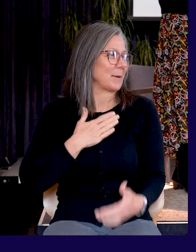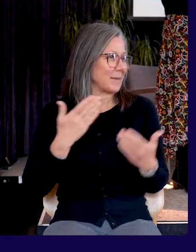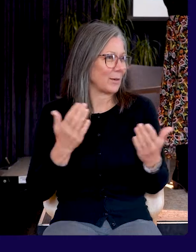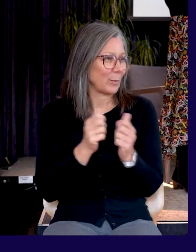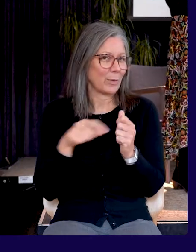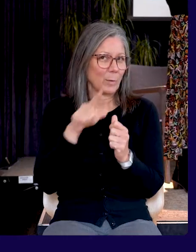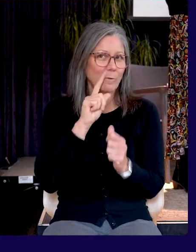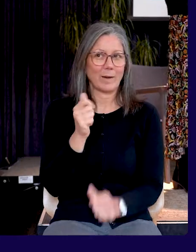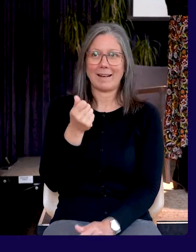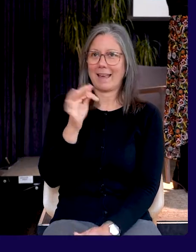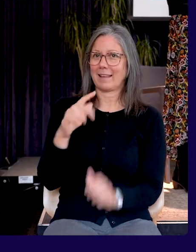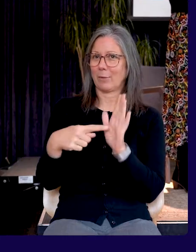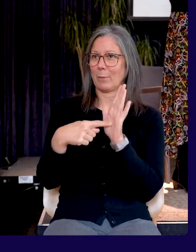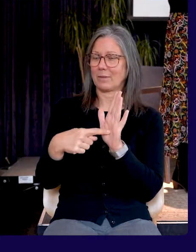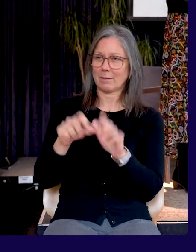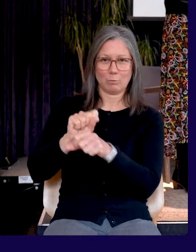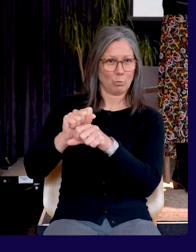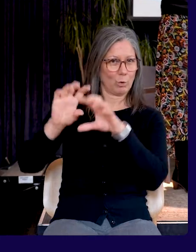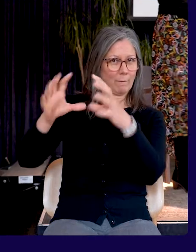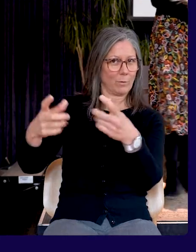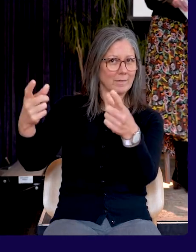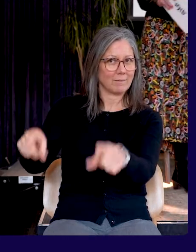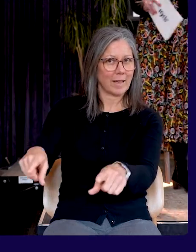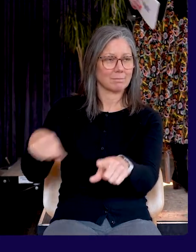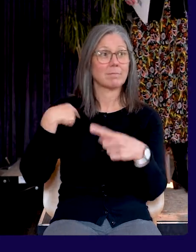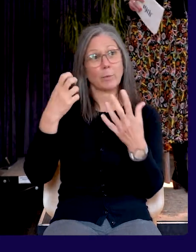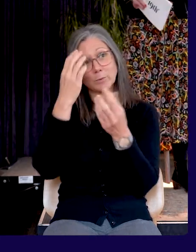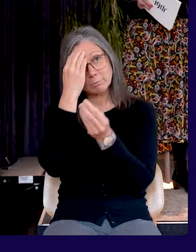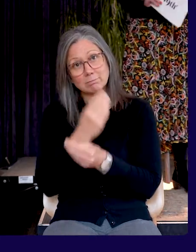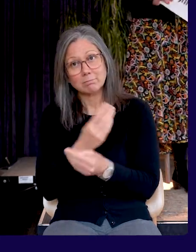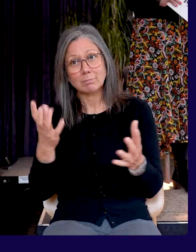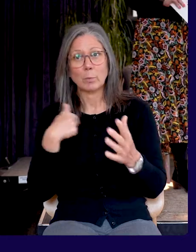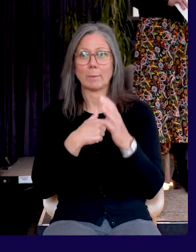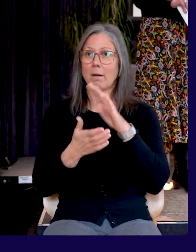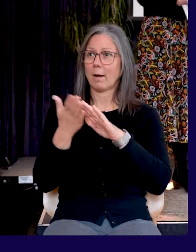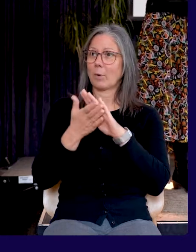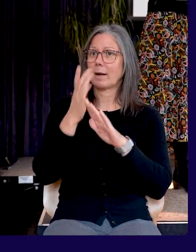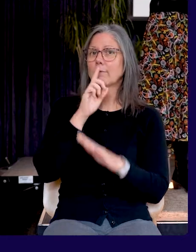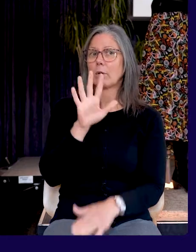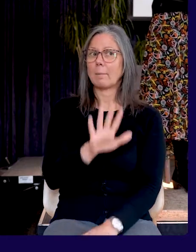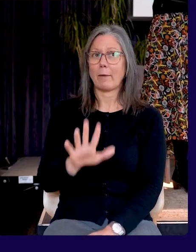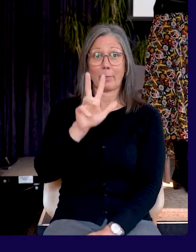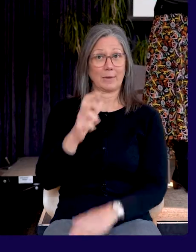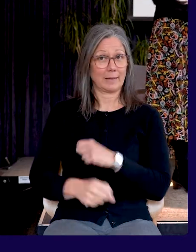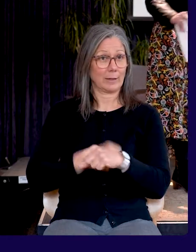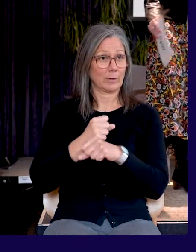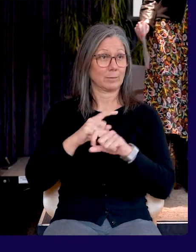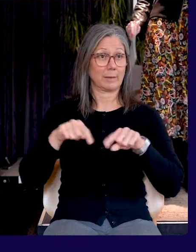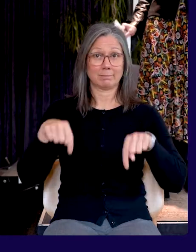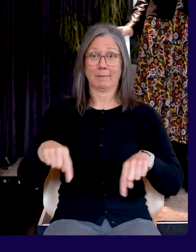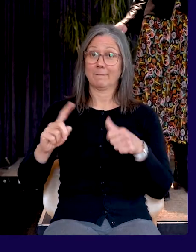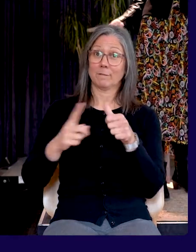this 19th Represents Future of the Workforce event. I want to tell you all that we have been in operation now for about 3 years, but this is the